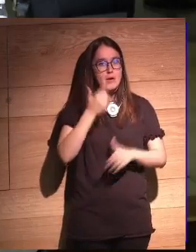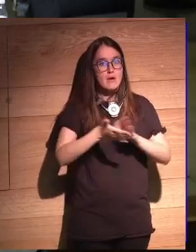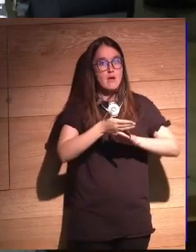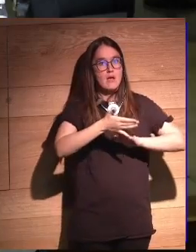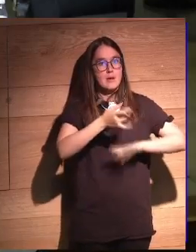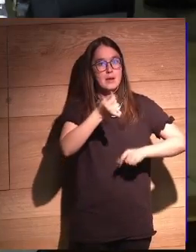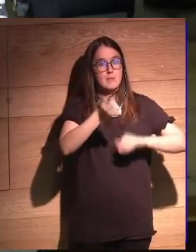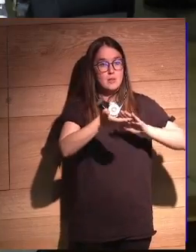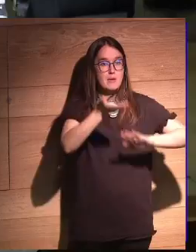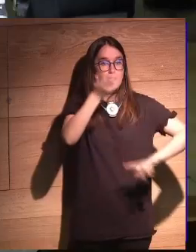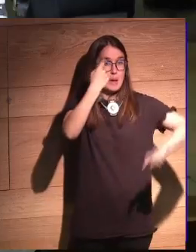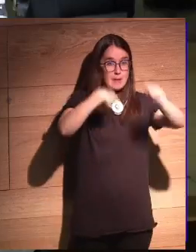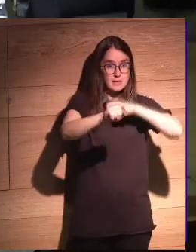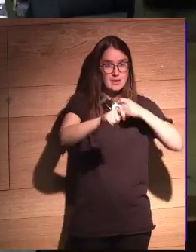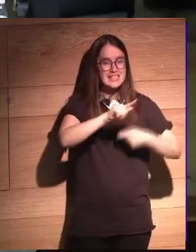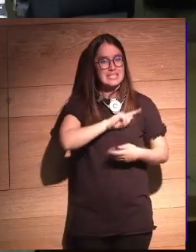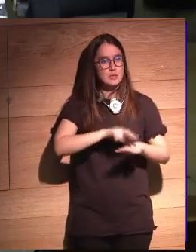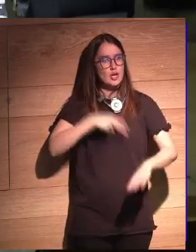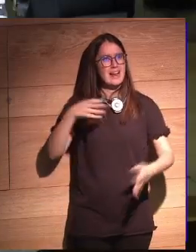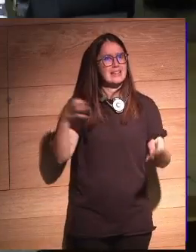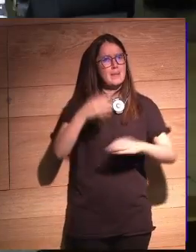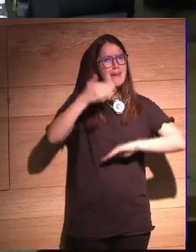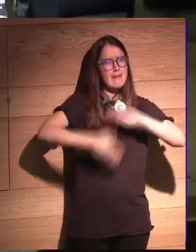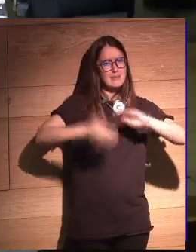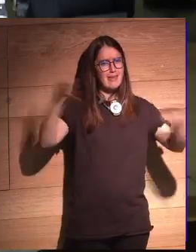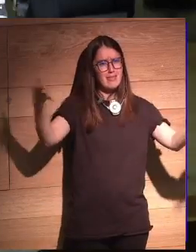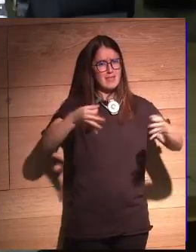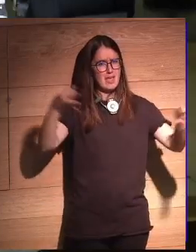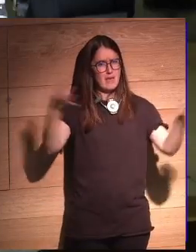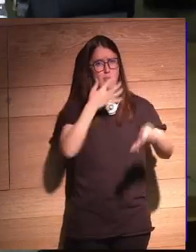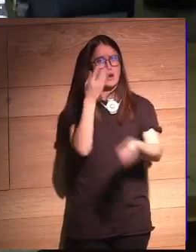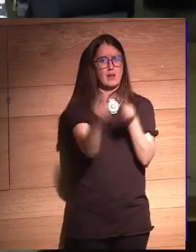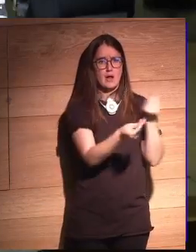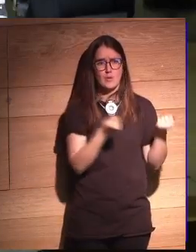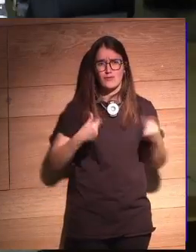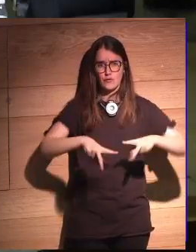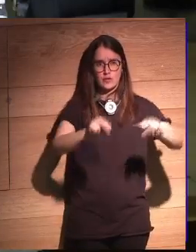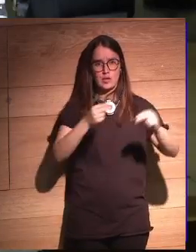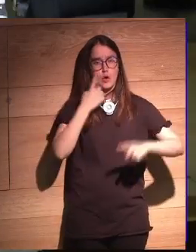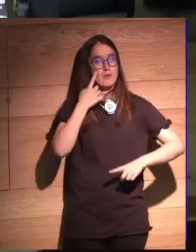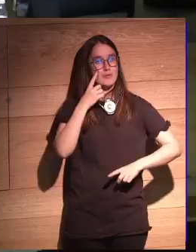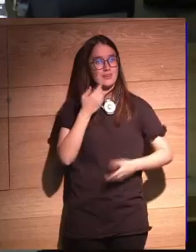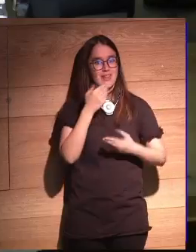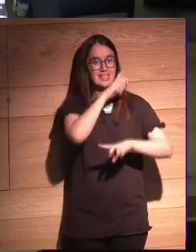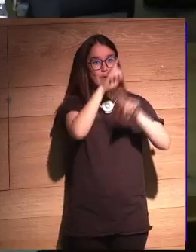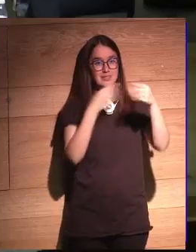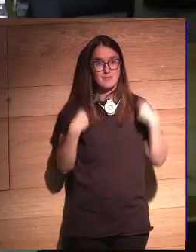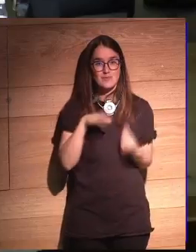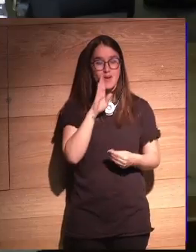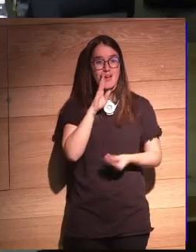of them expect to have more of a bubble for a revalue, but the general feeling is that it has to be limit of the speculation on housing. And we see it